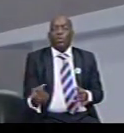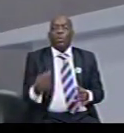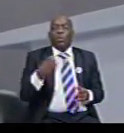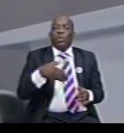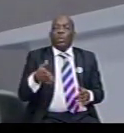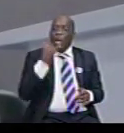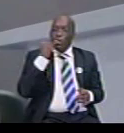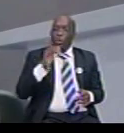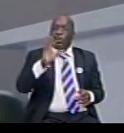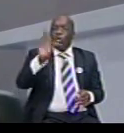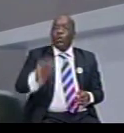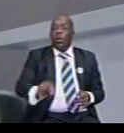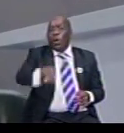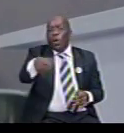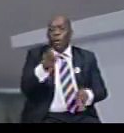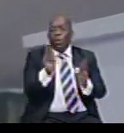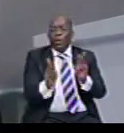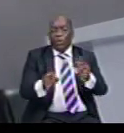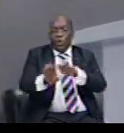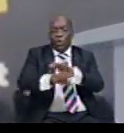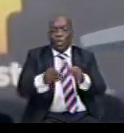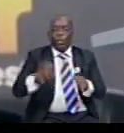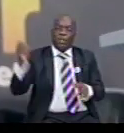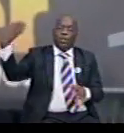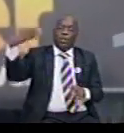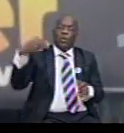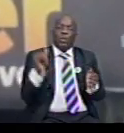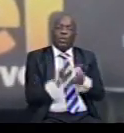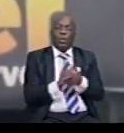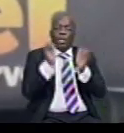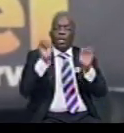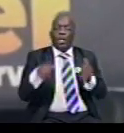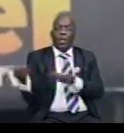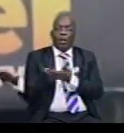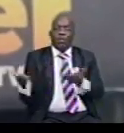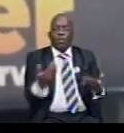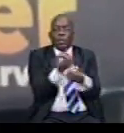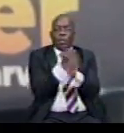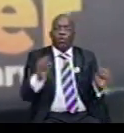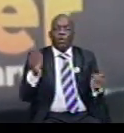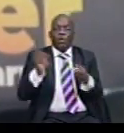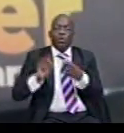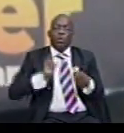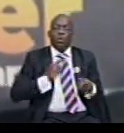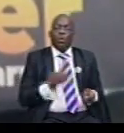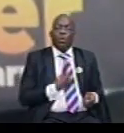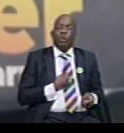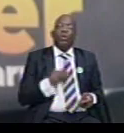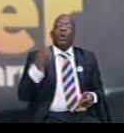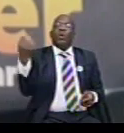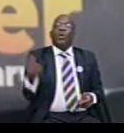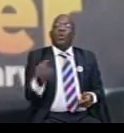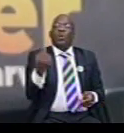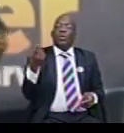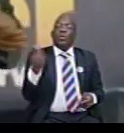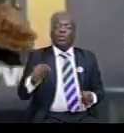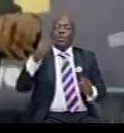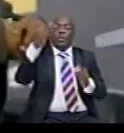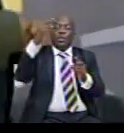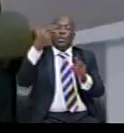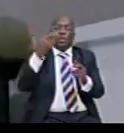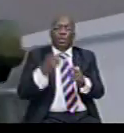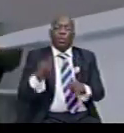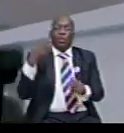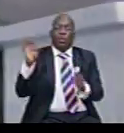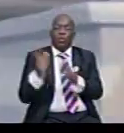sun anywhere that can bring salvation to us except the name of Jesus. You